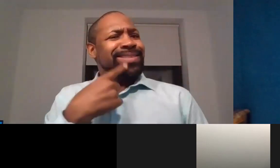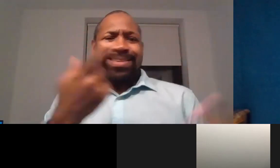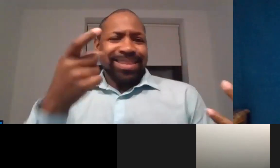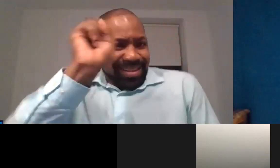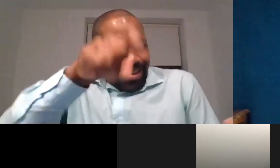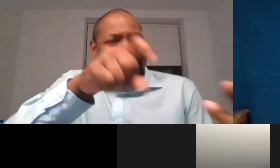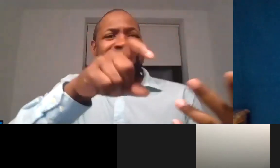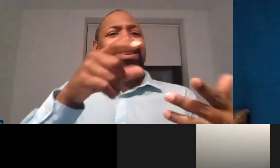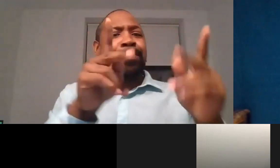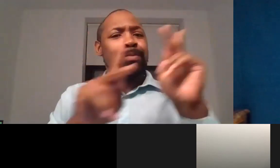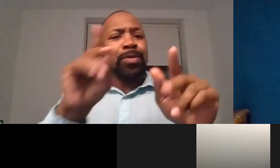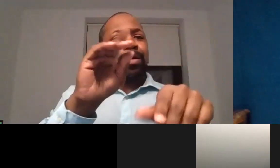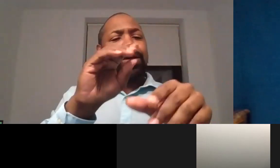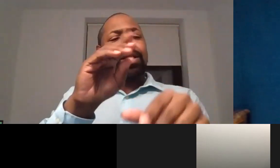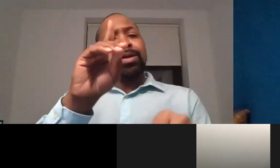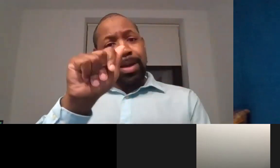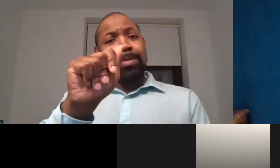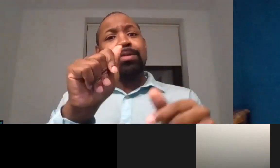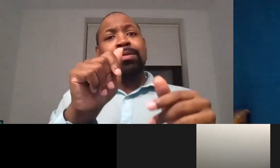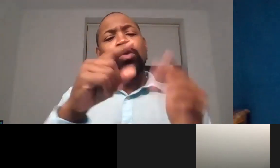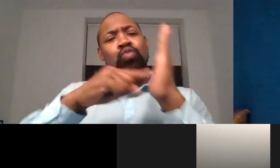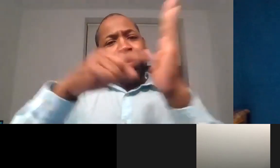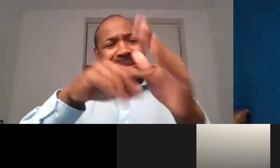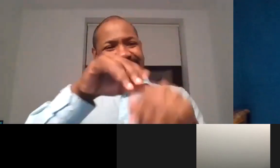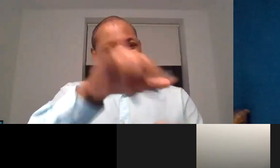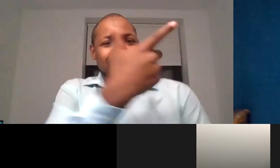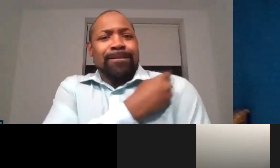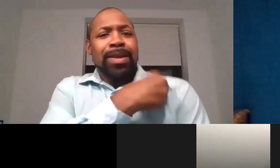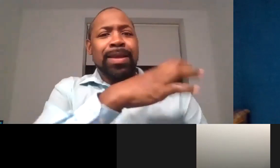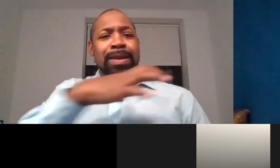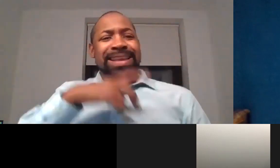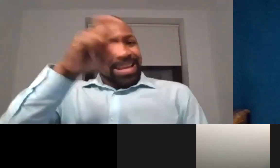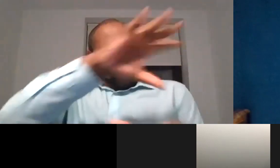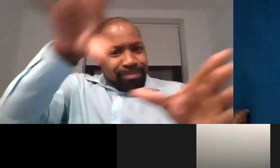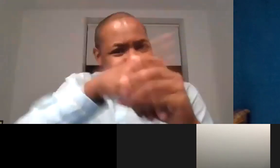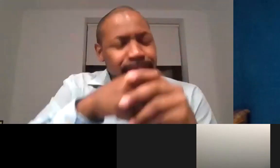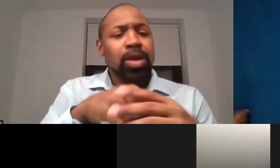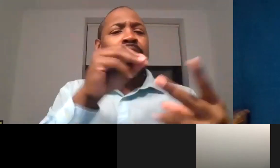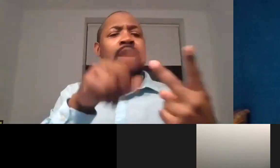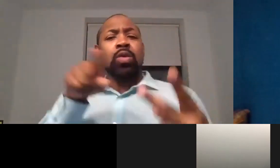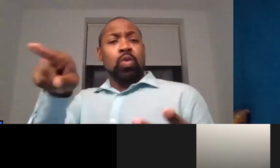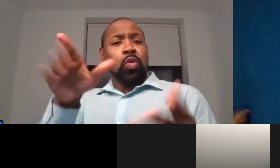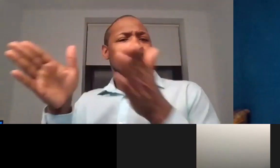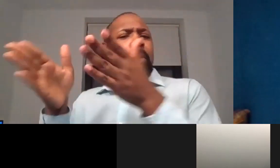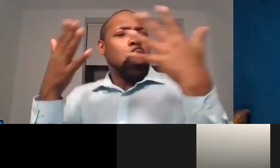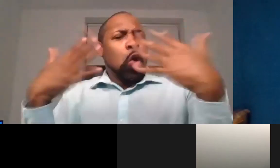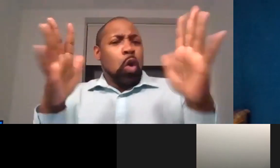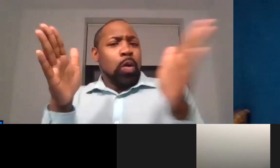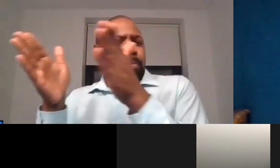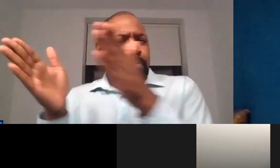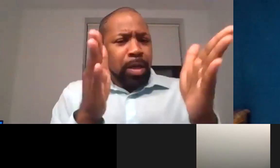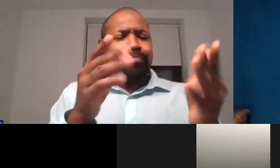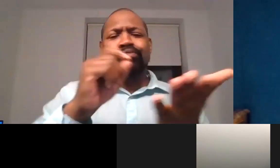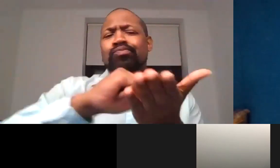he wrote a letter to the vaccine committee and said that people in the disability field need to be represented in that disability or in the